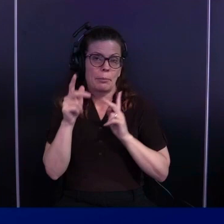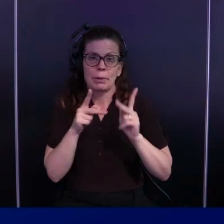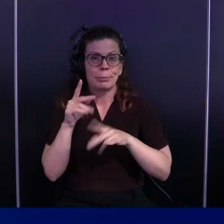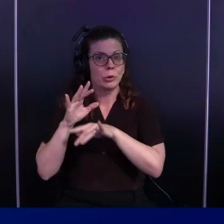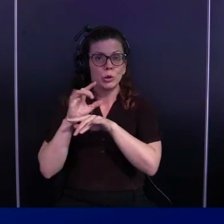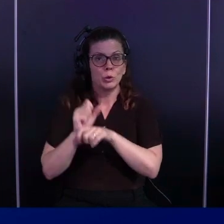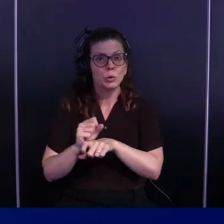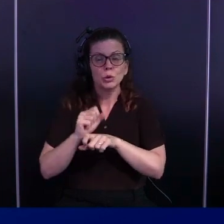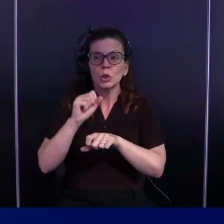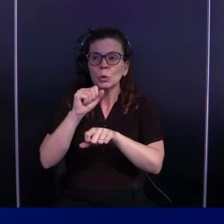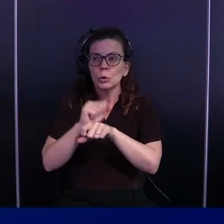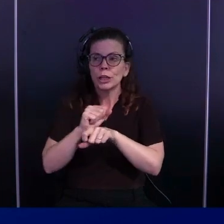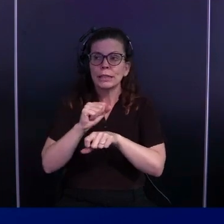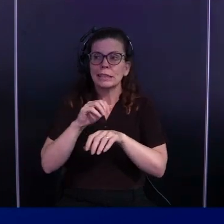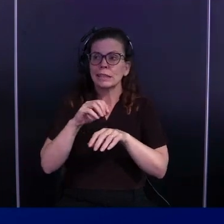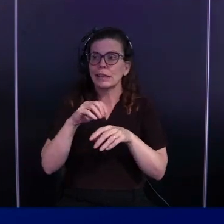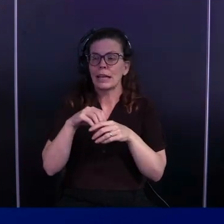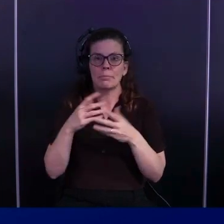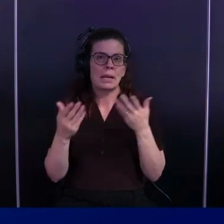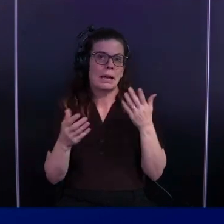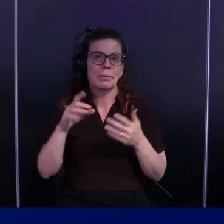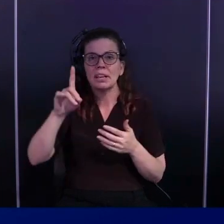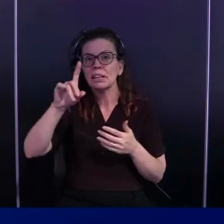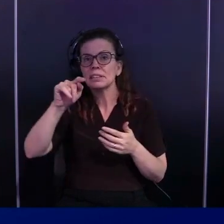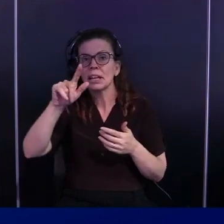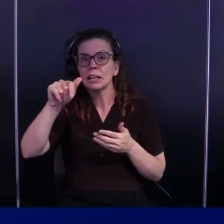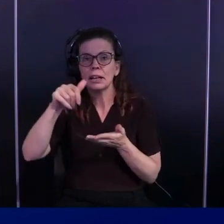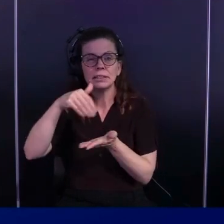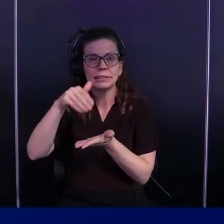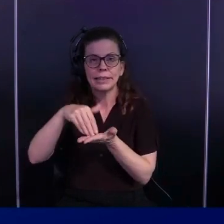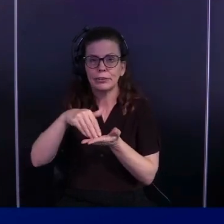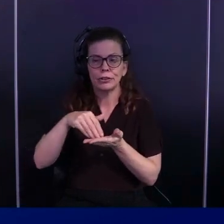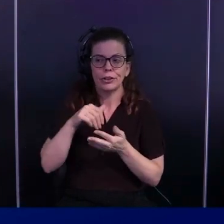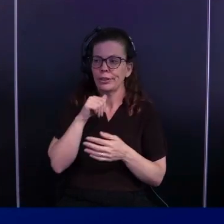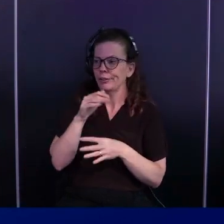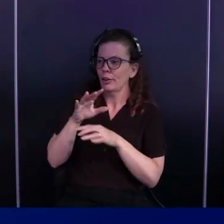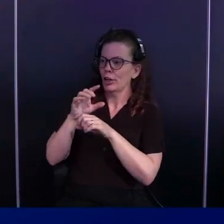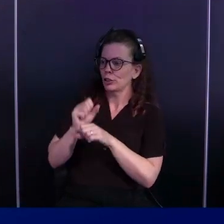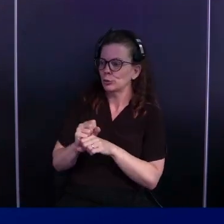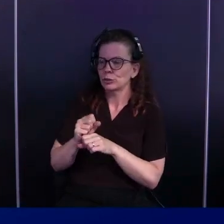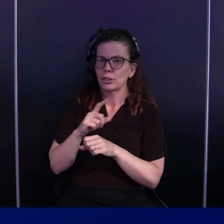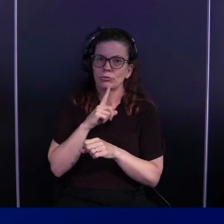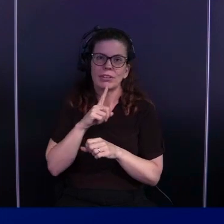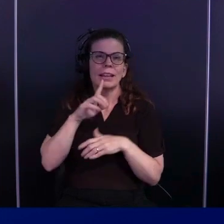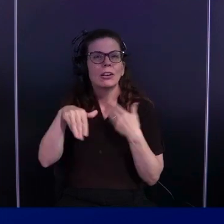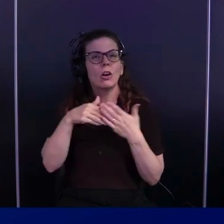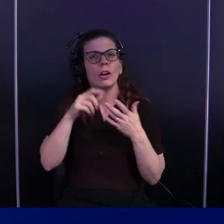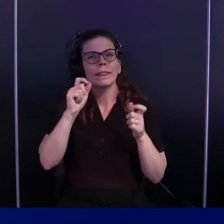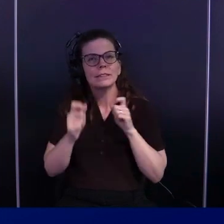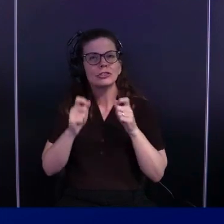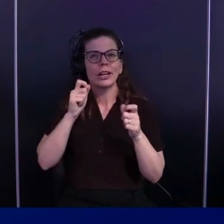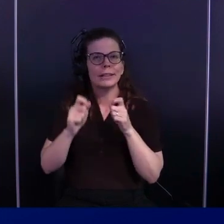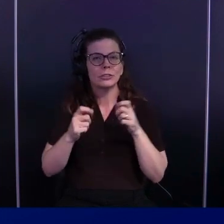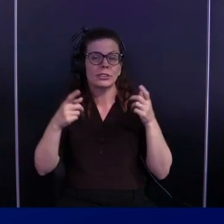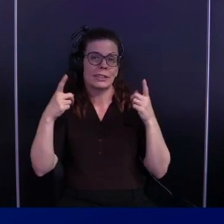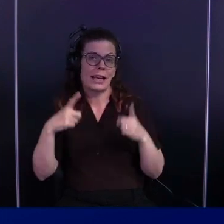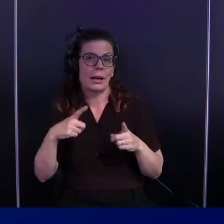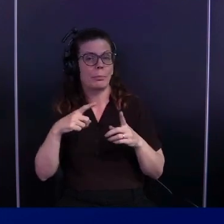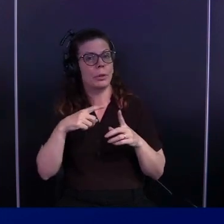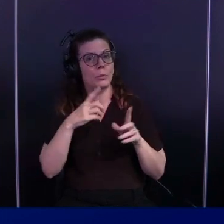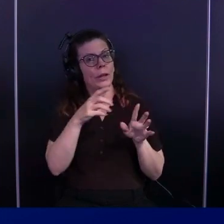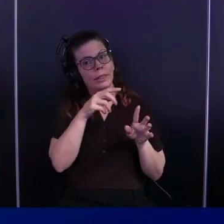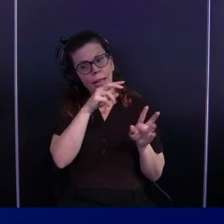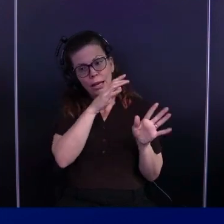to working in maybe, you know, data centers. They're not used to necessarily all the changes that will happen when they move